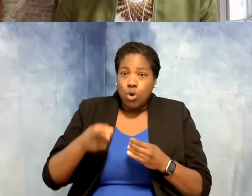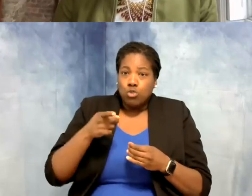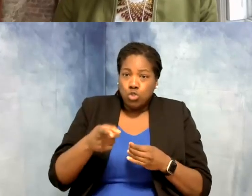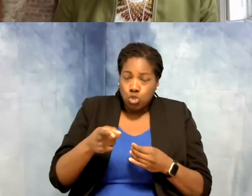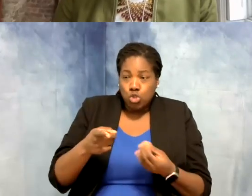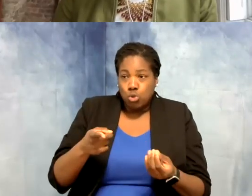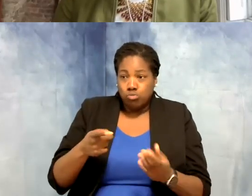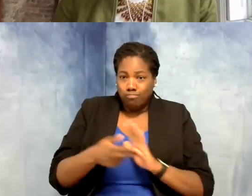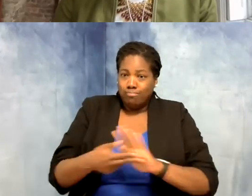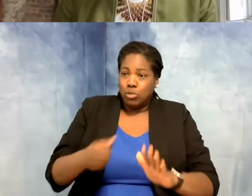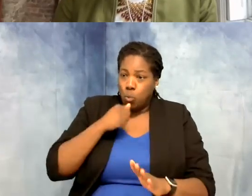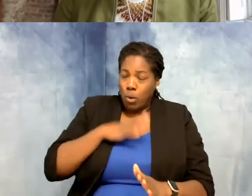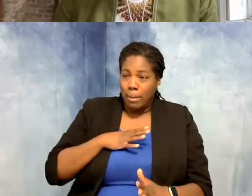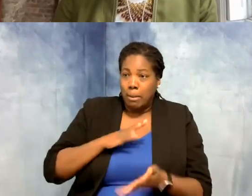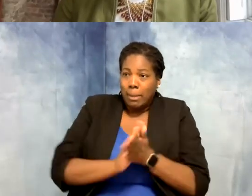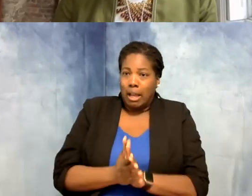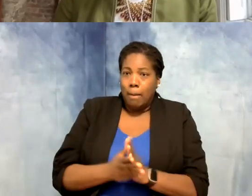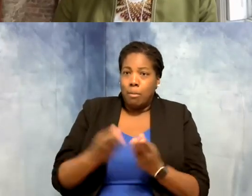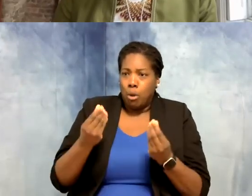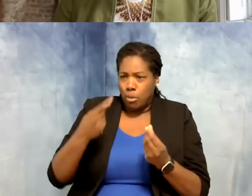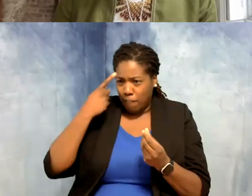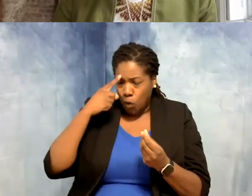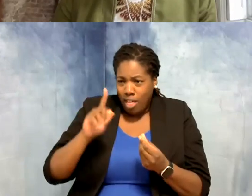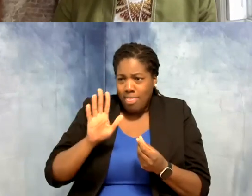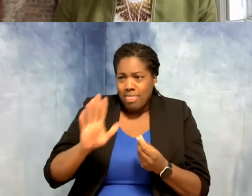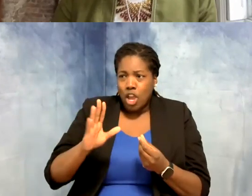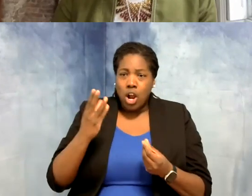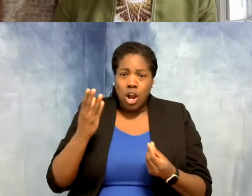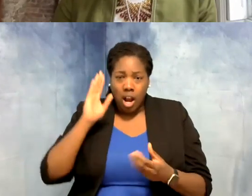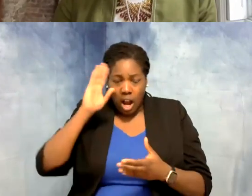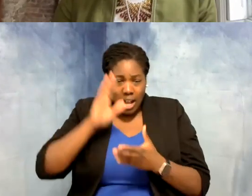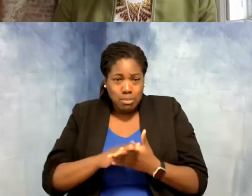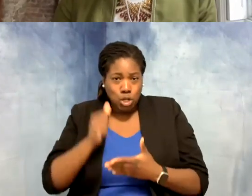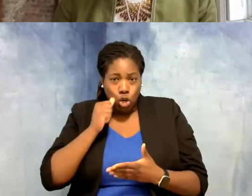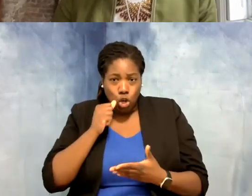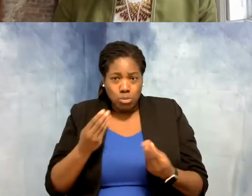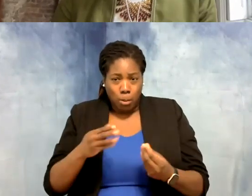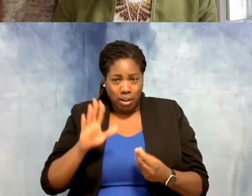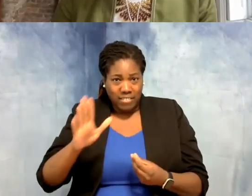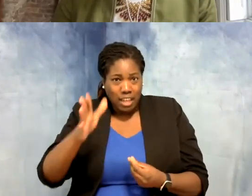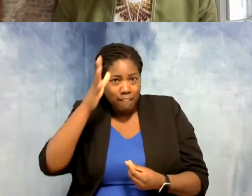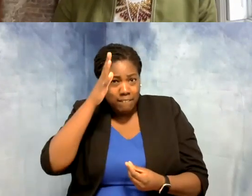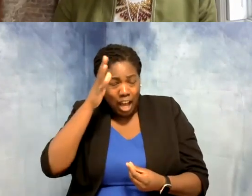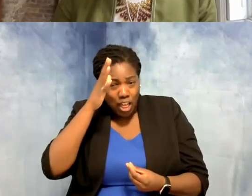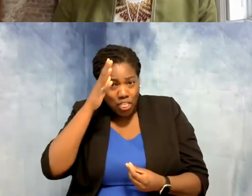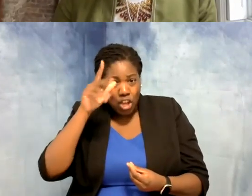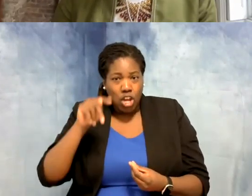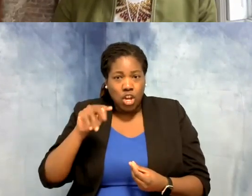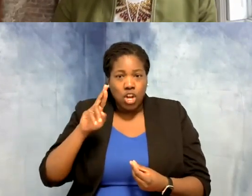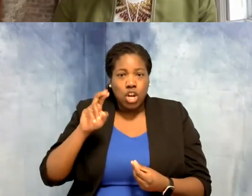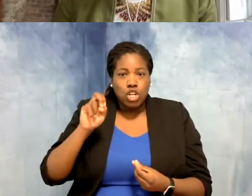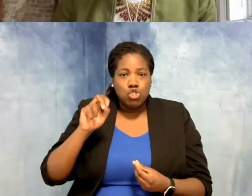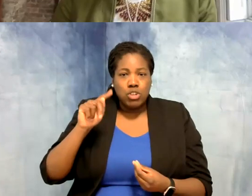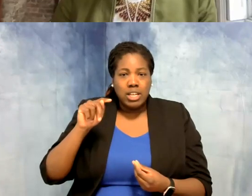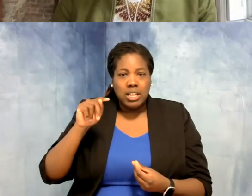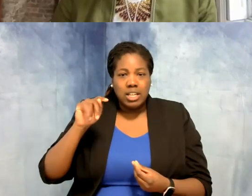as property of their husbands and girls as property of their fathers. These are treatises that were relied upon